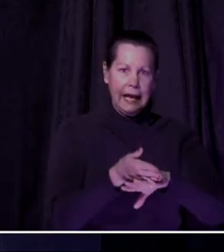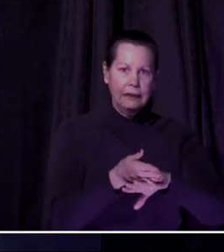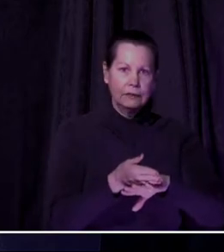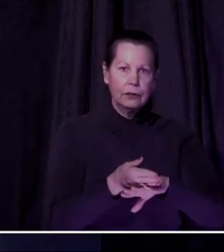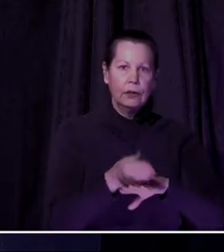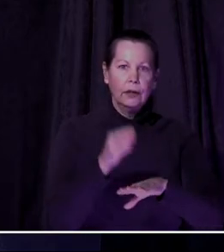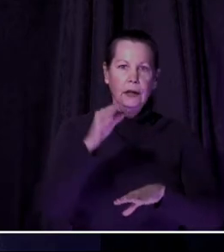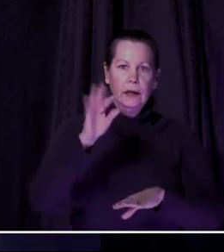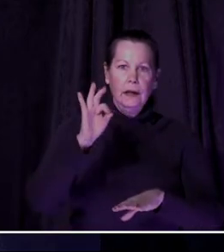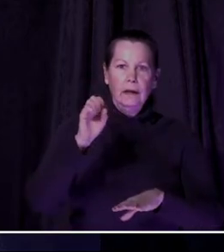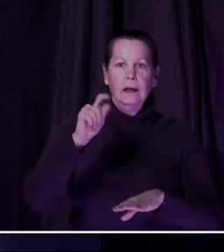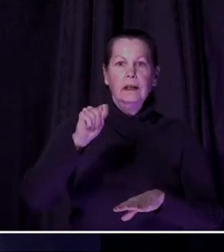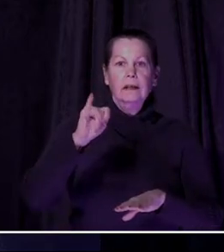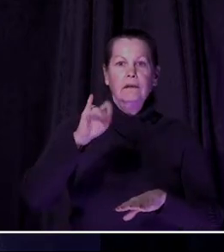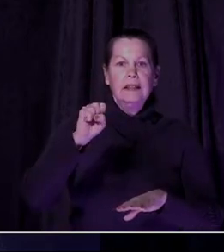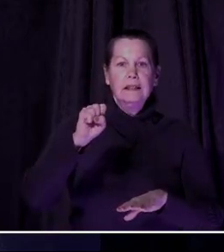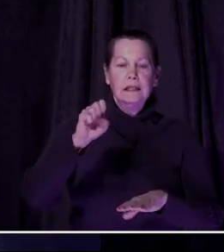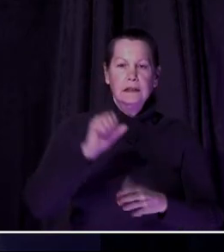Festus